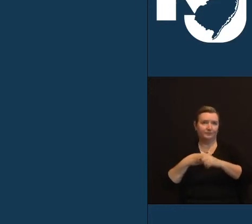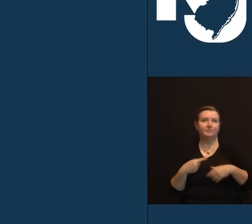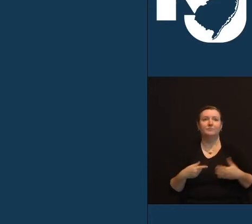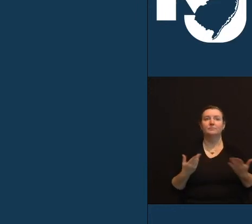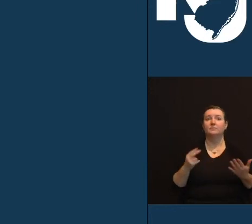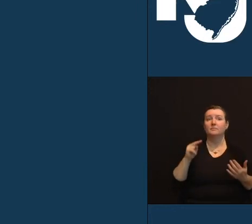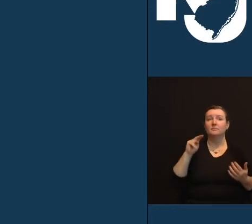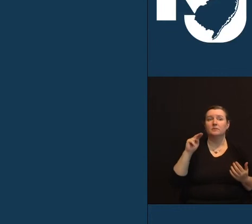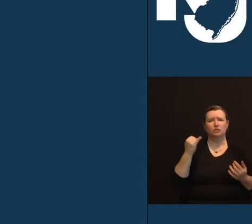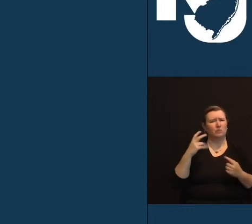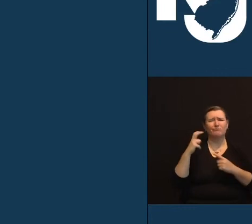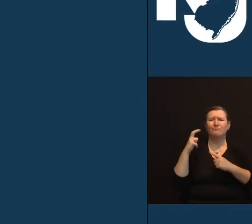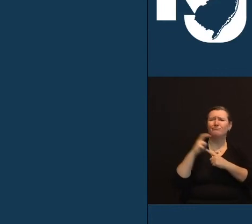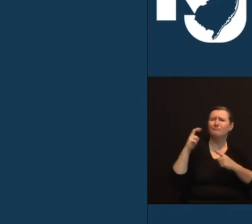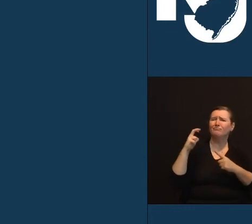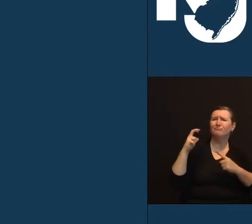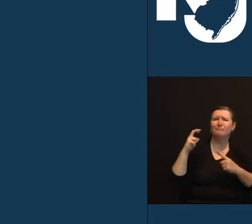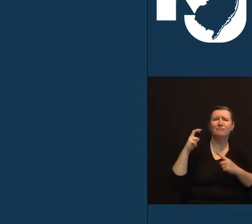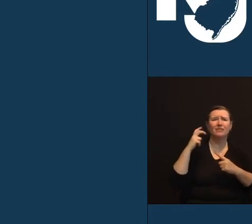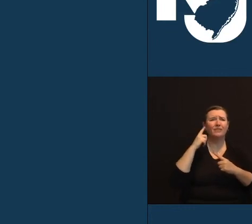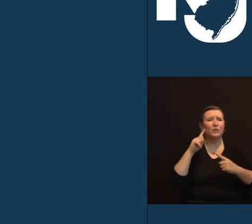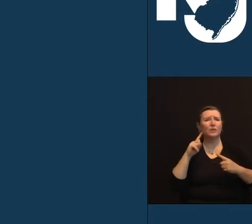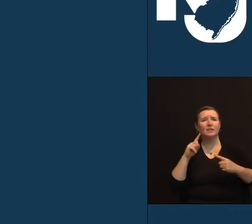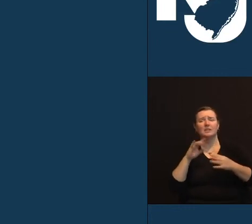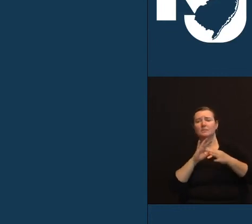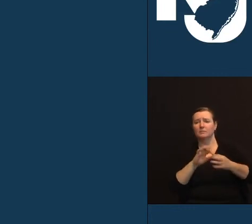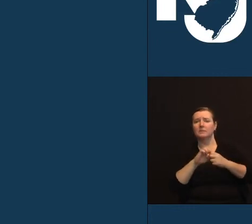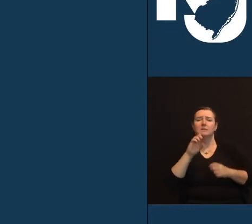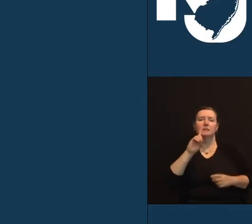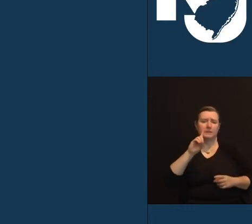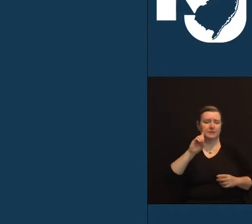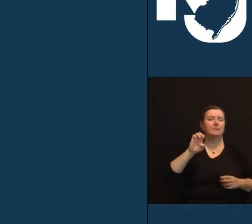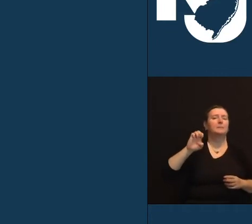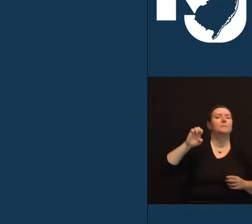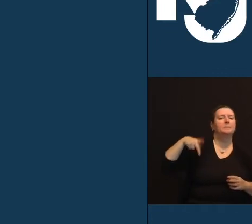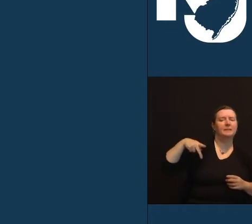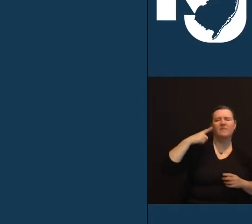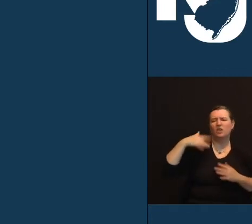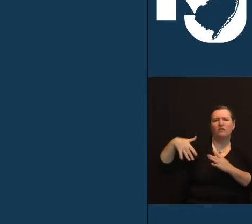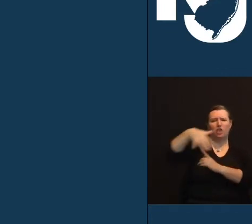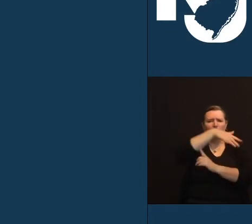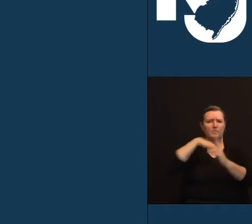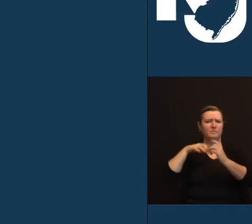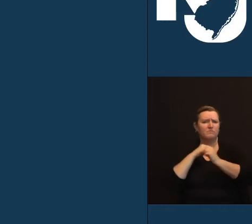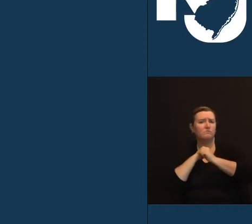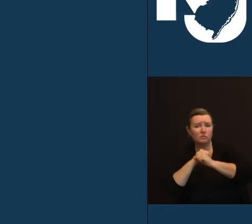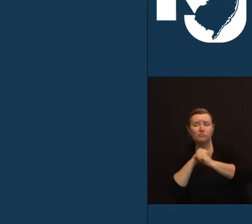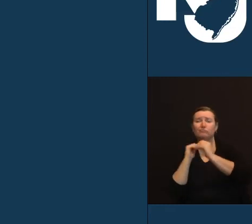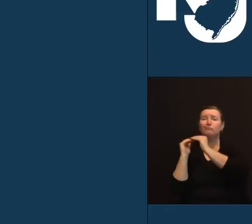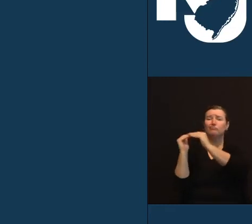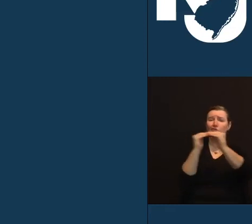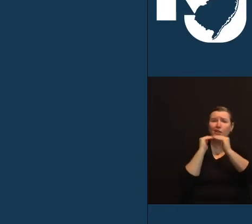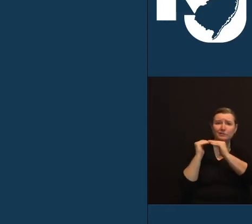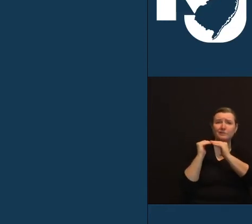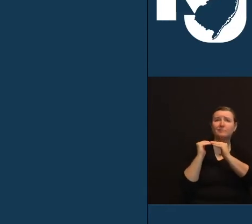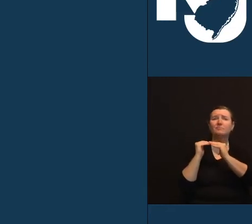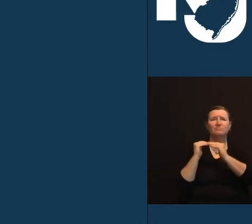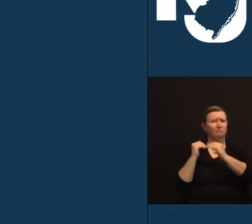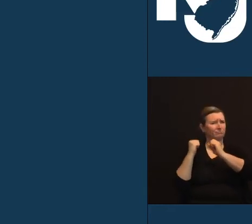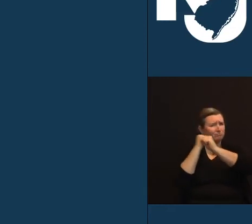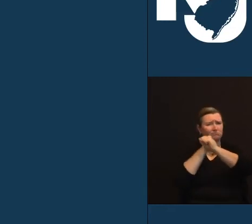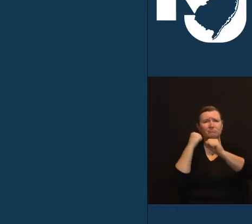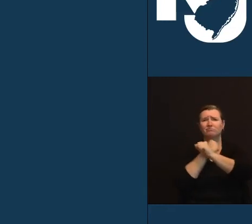in the areas of environmental protection, environmental justice, and fighting climate change without Catherine's extraordinary